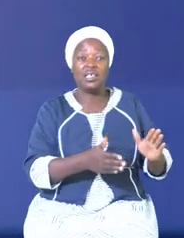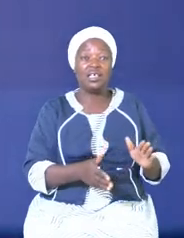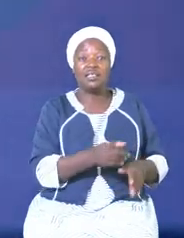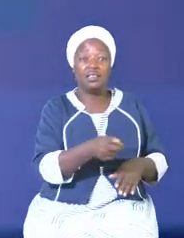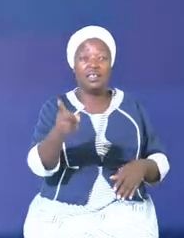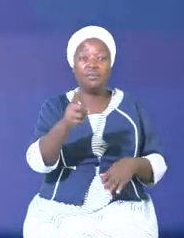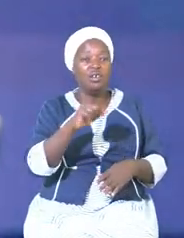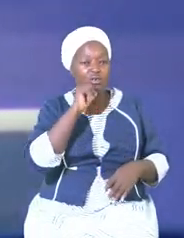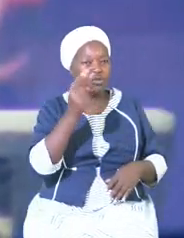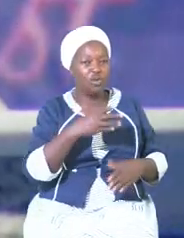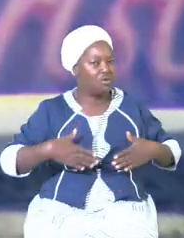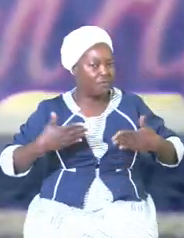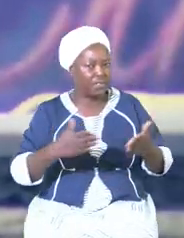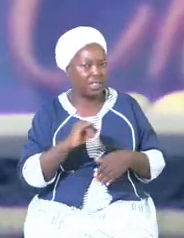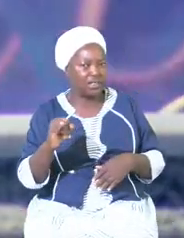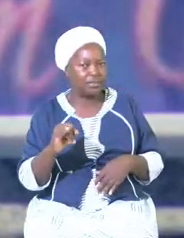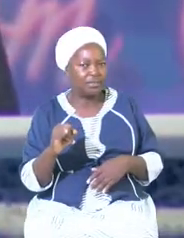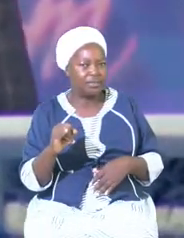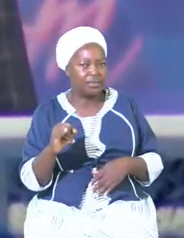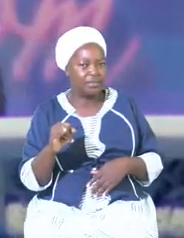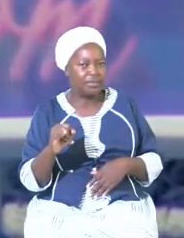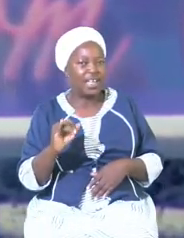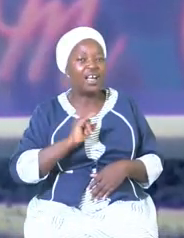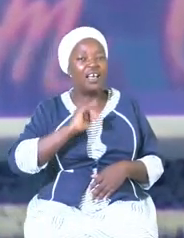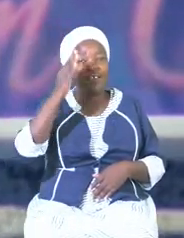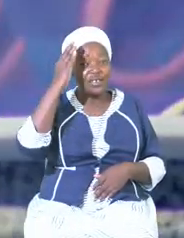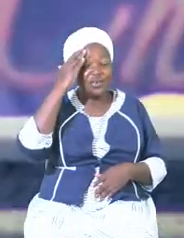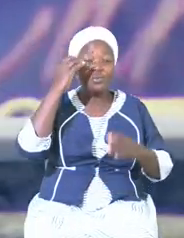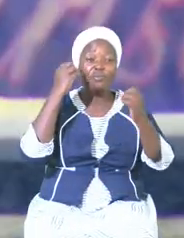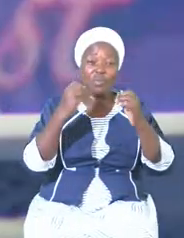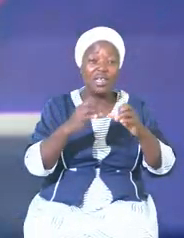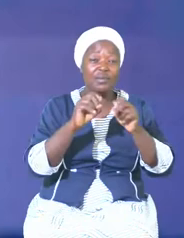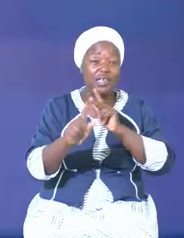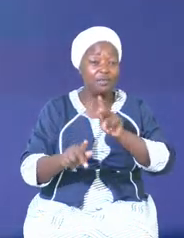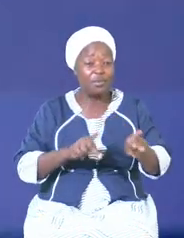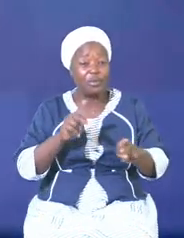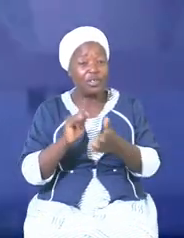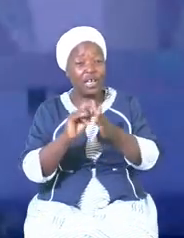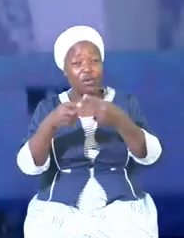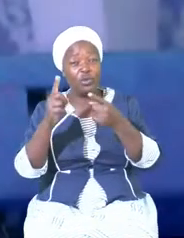only confessing, I know a lot of people that go to church on Sunday,